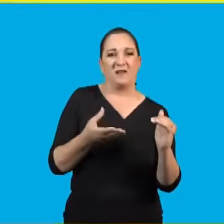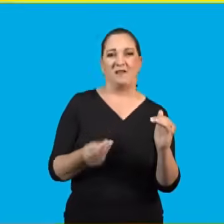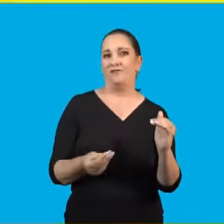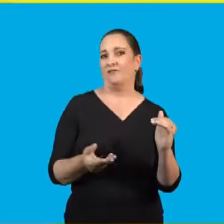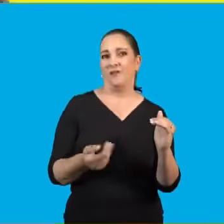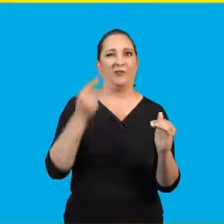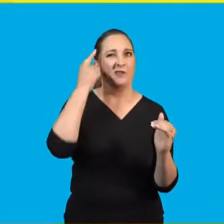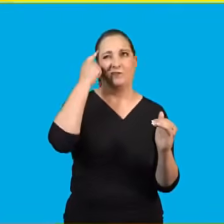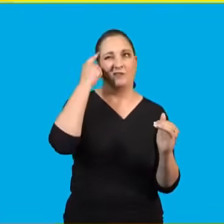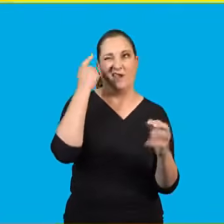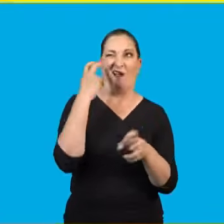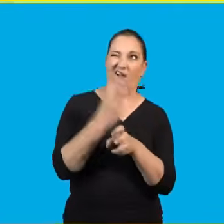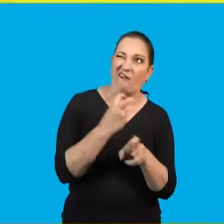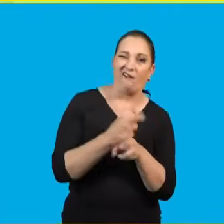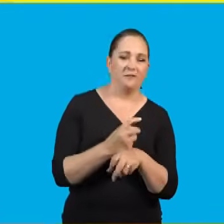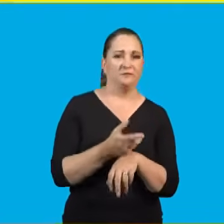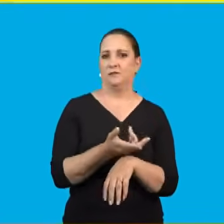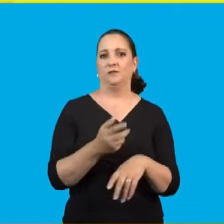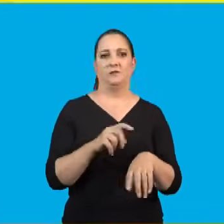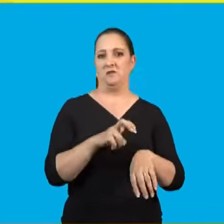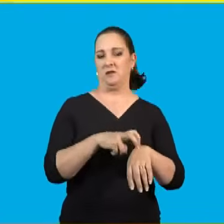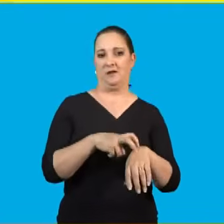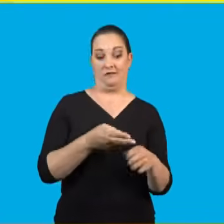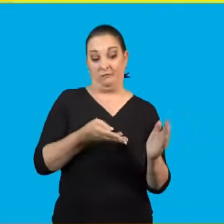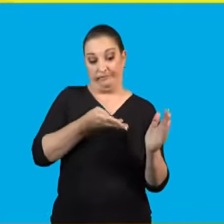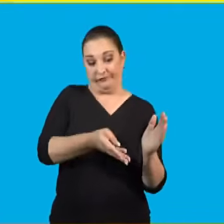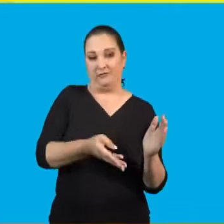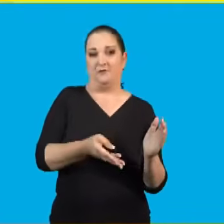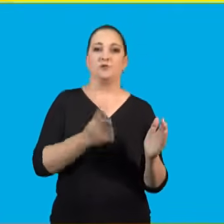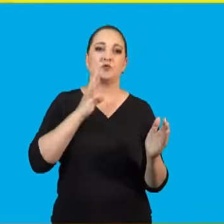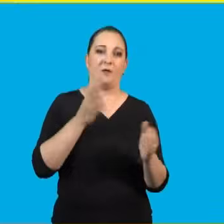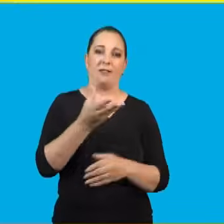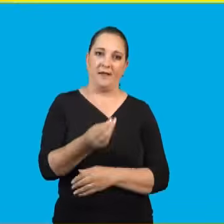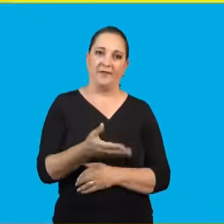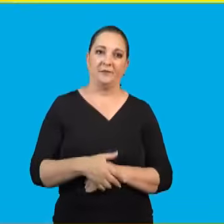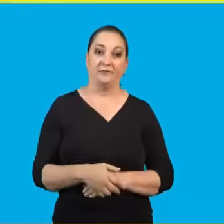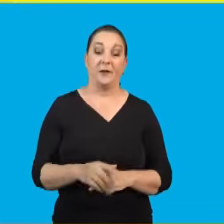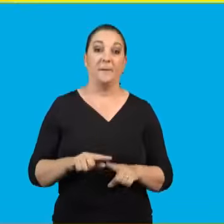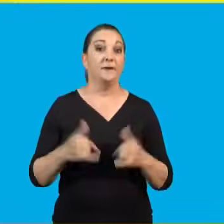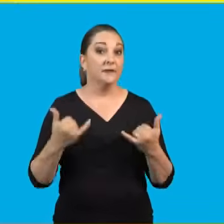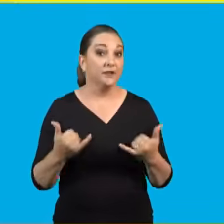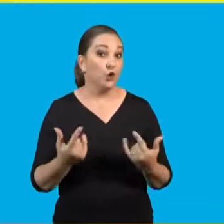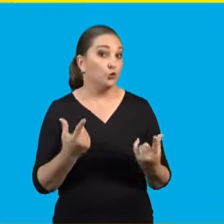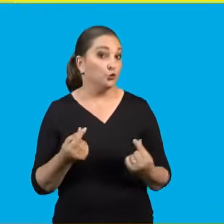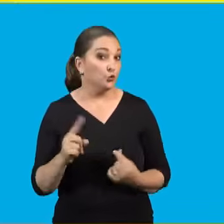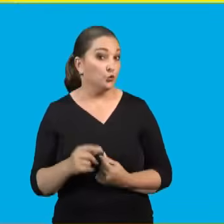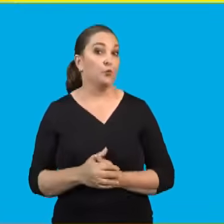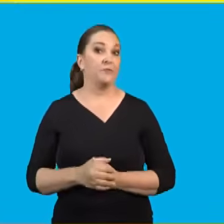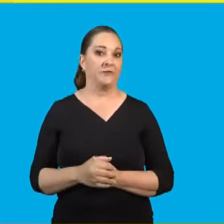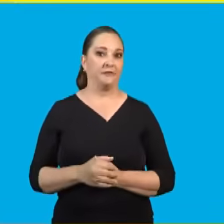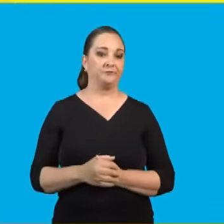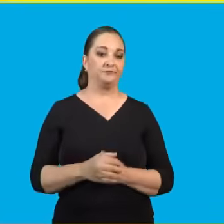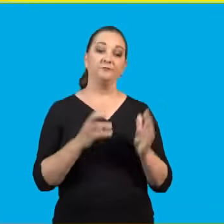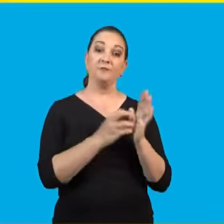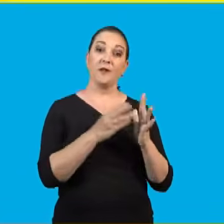even have to think hard about how to answer that question. So what we're going to do now, we are going to take a very short